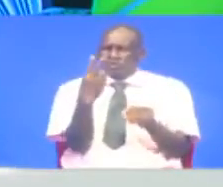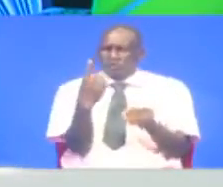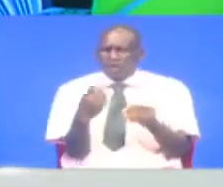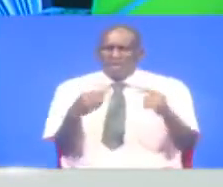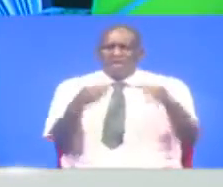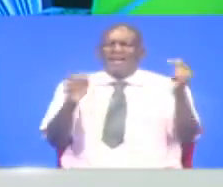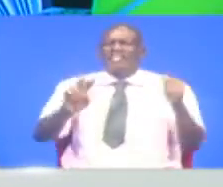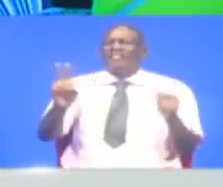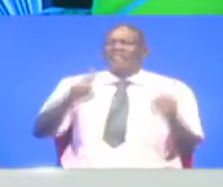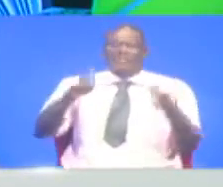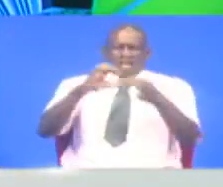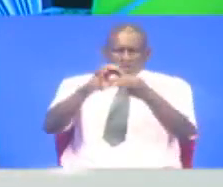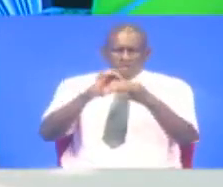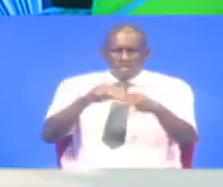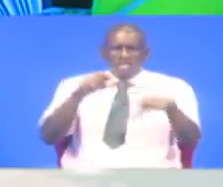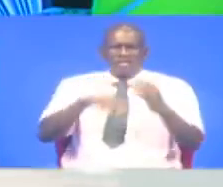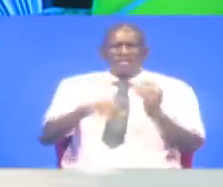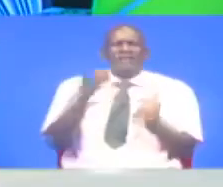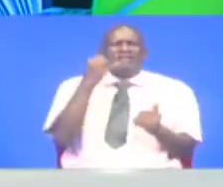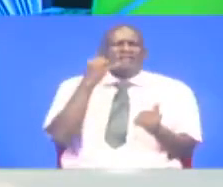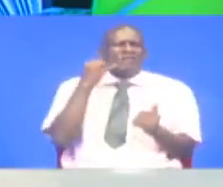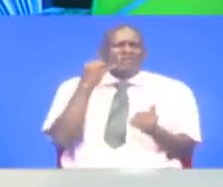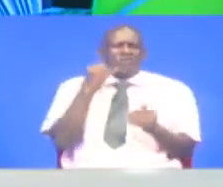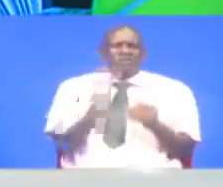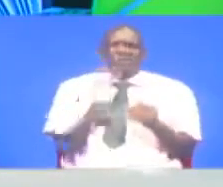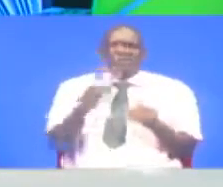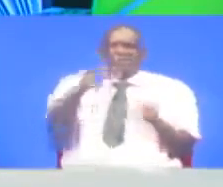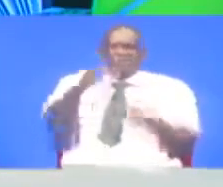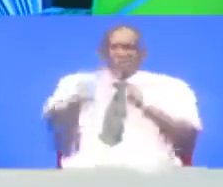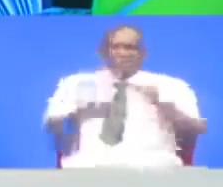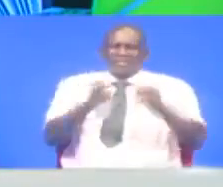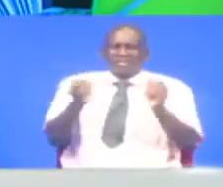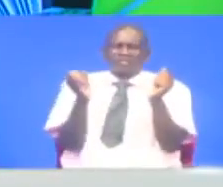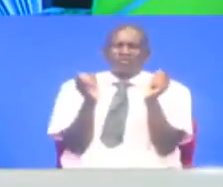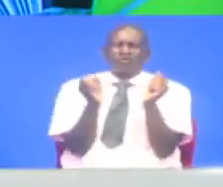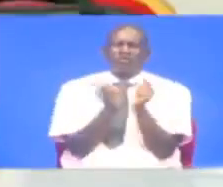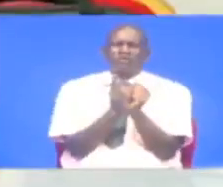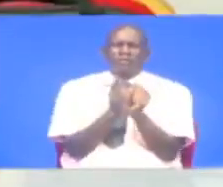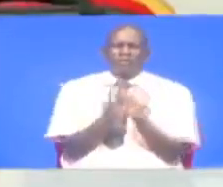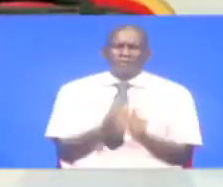Vihiga United at Afraha Stadium on the 22nd of November.